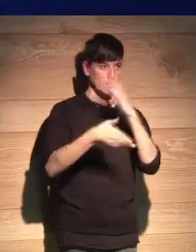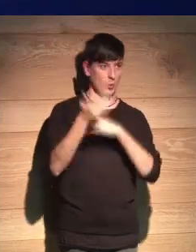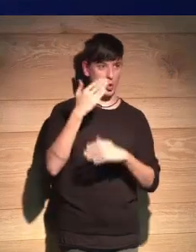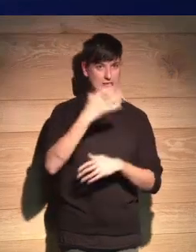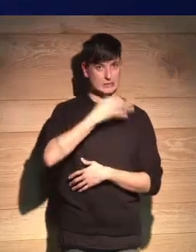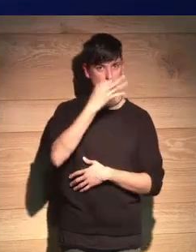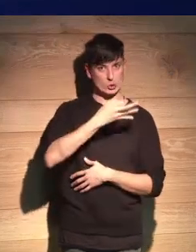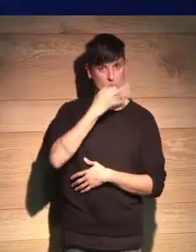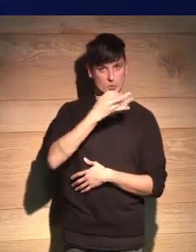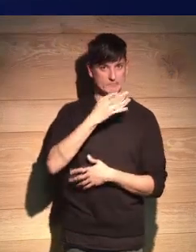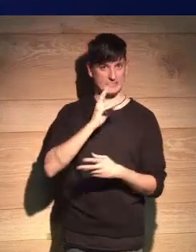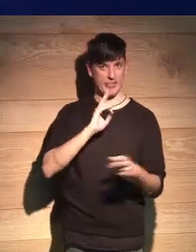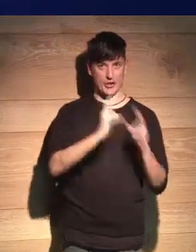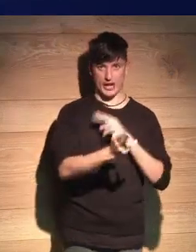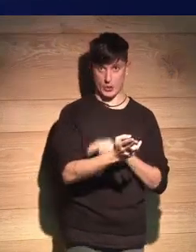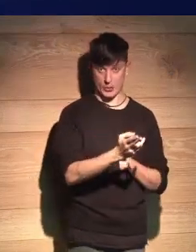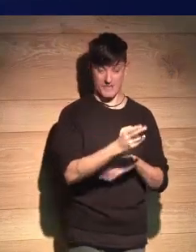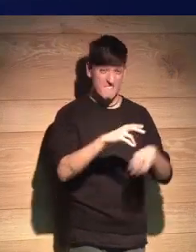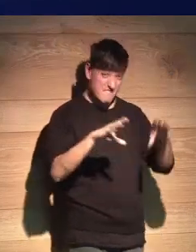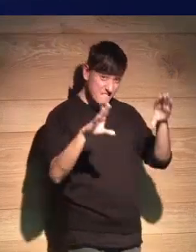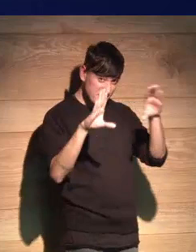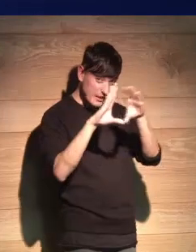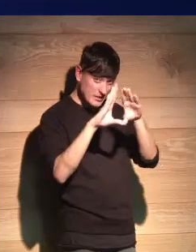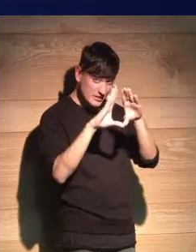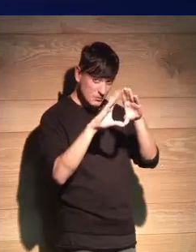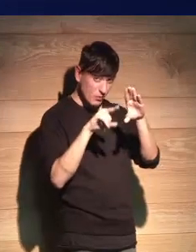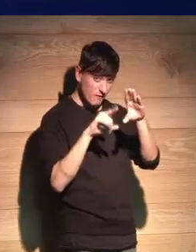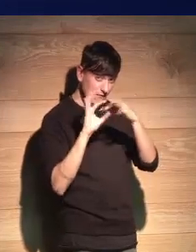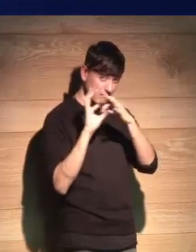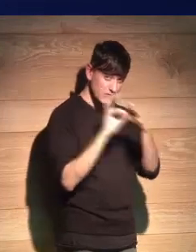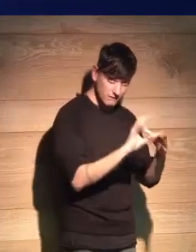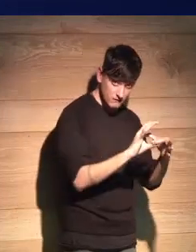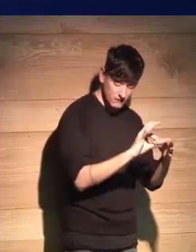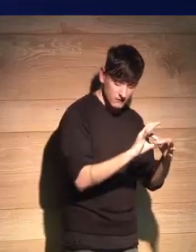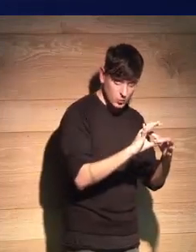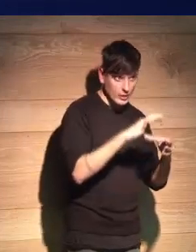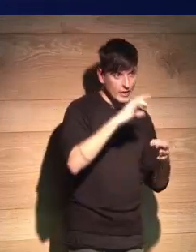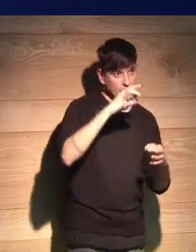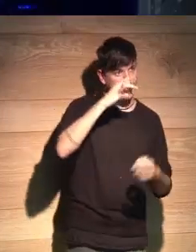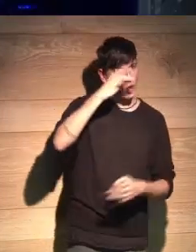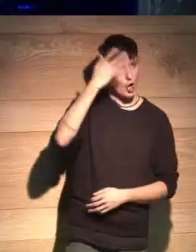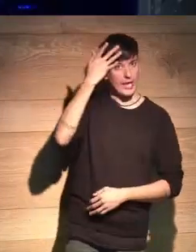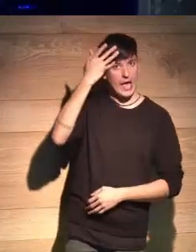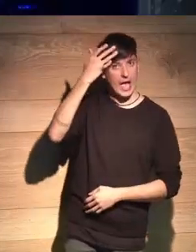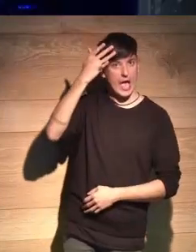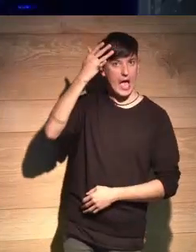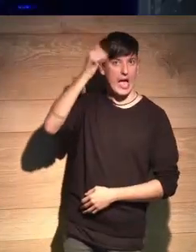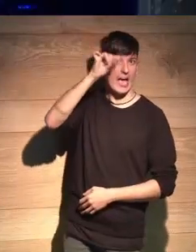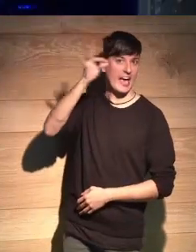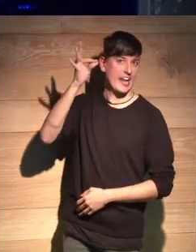talk about an old reactionary discourse where feminism is